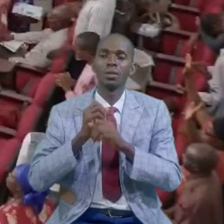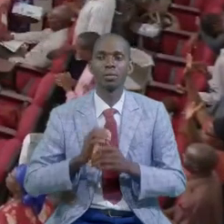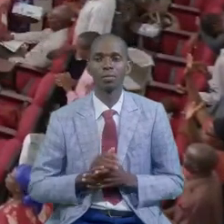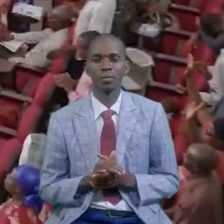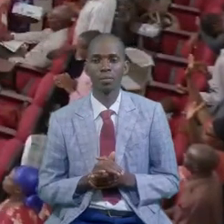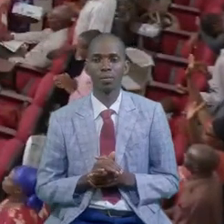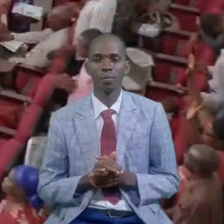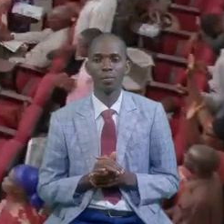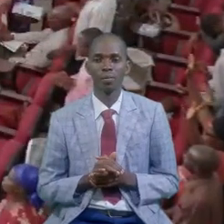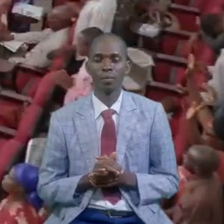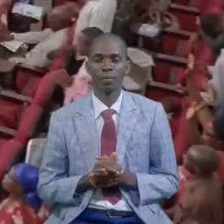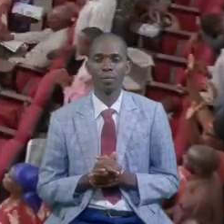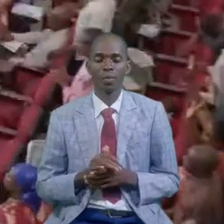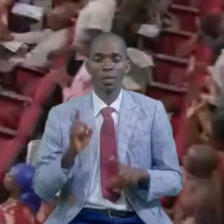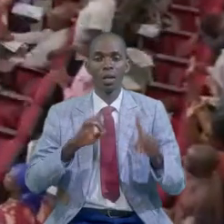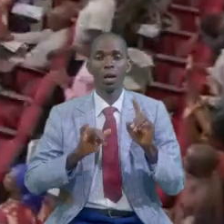I am a new man.